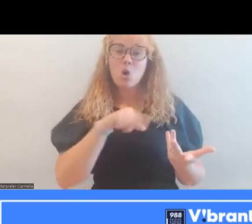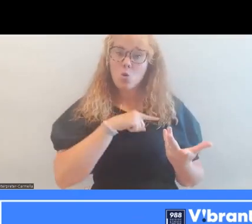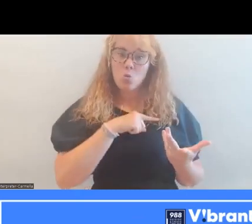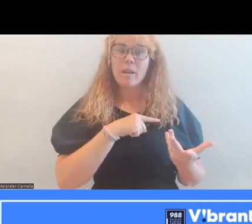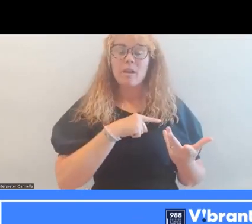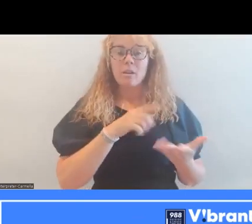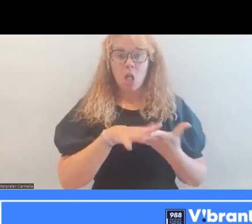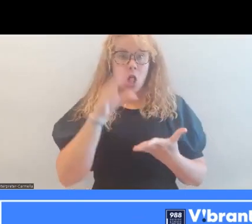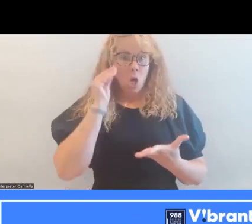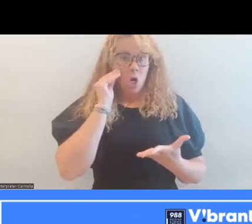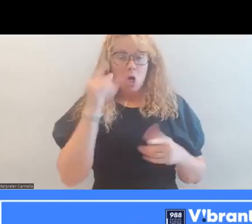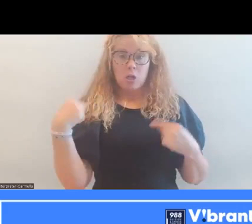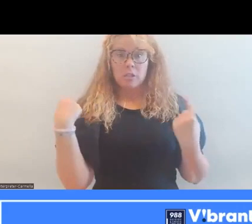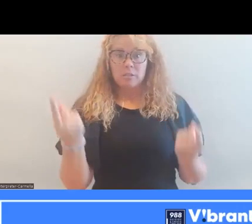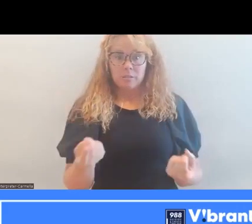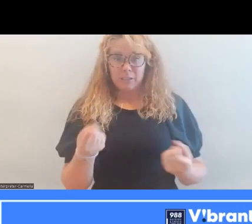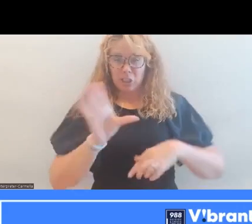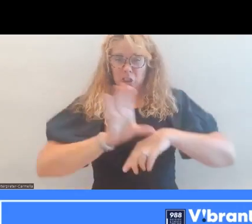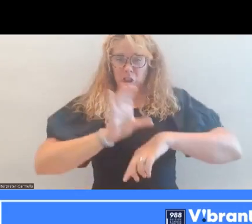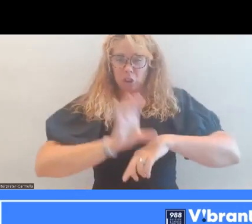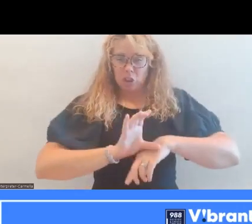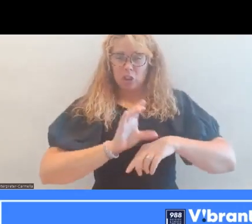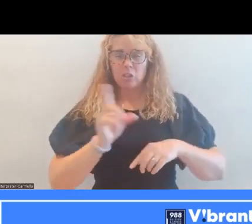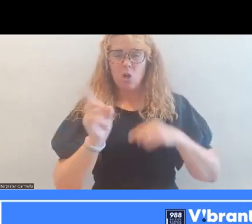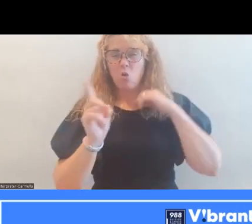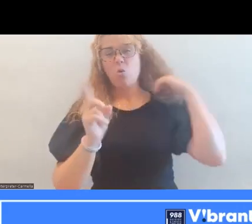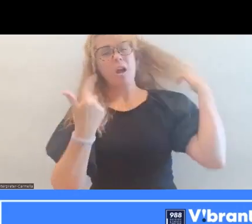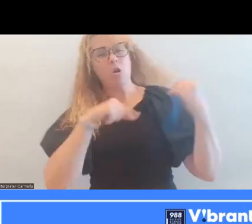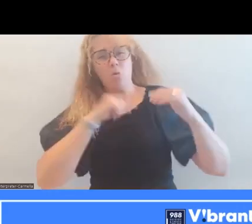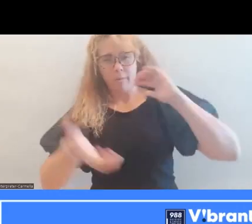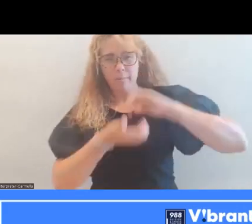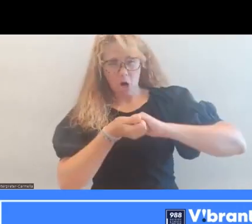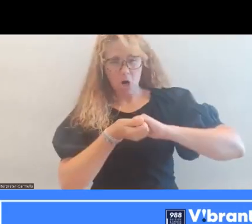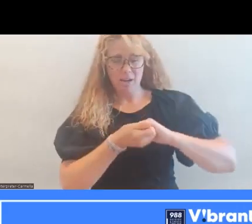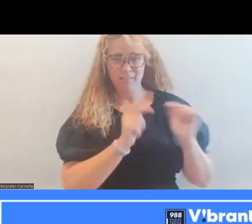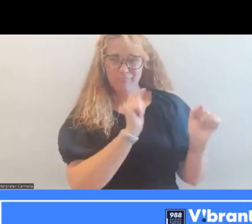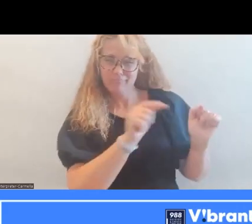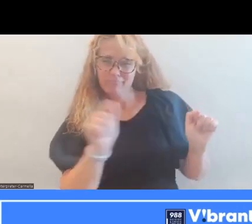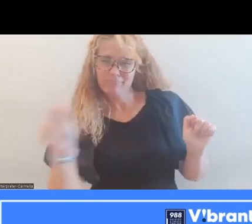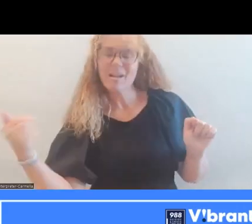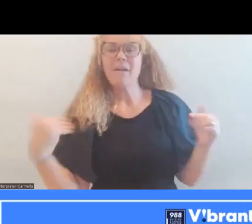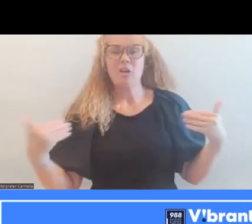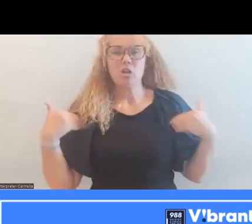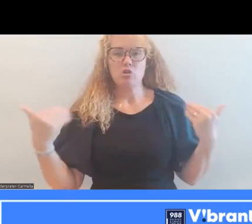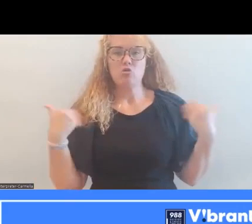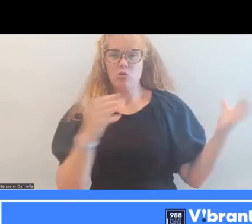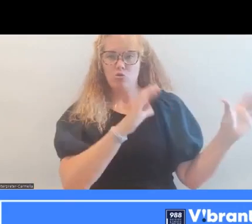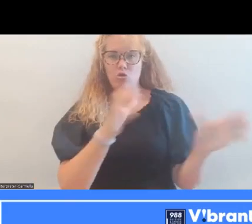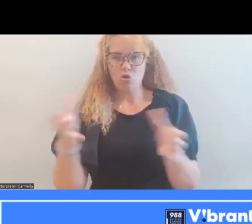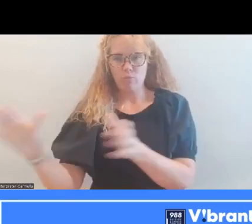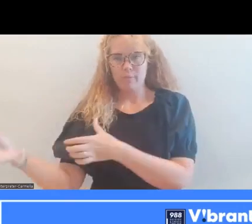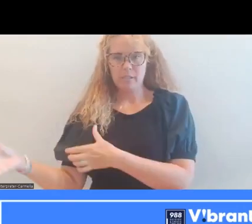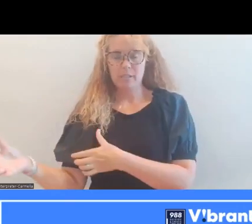is in the churches that we are partnering with, they have youth groups. One of our youth